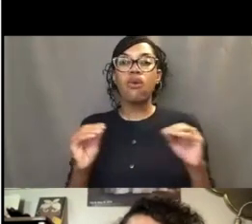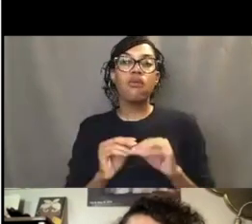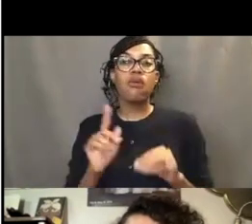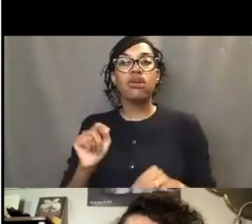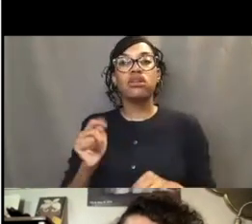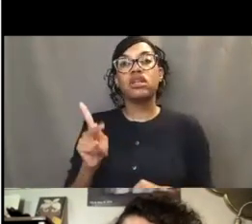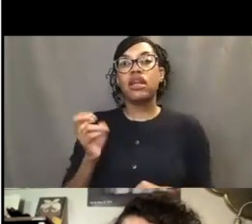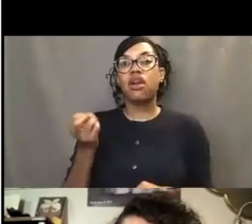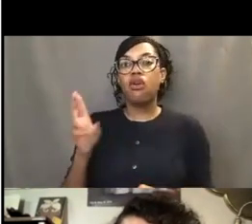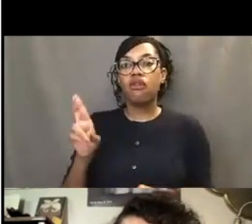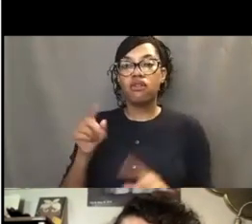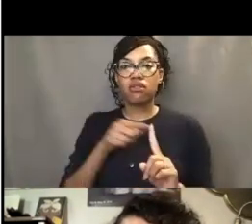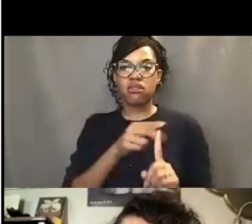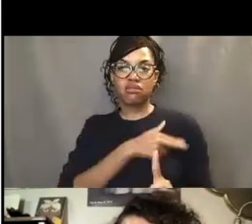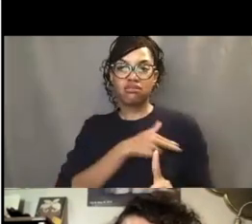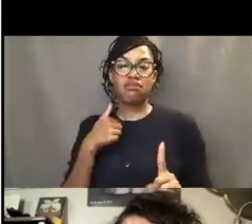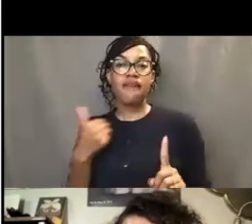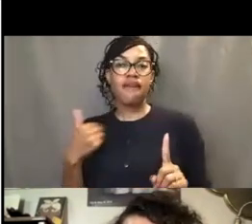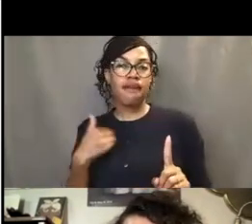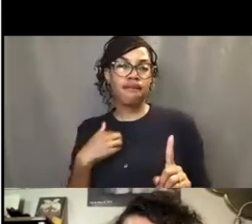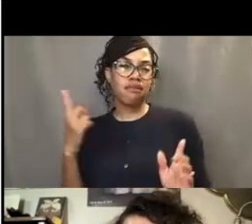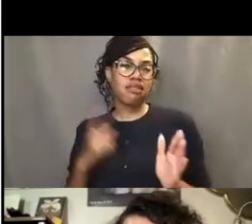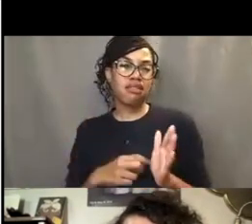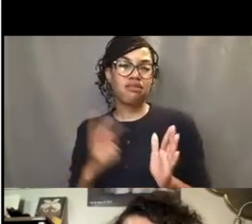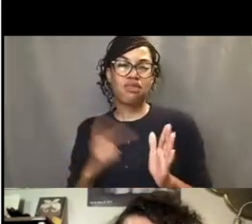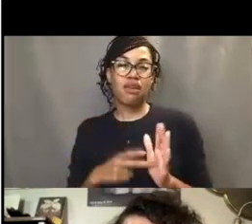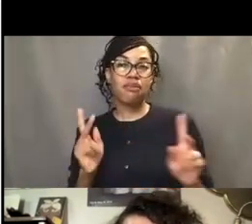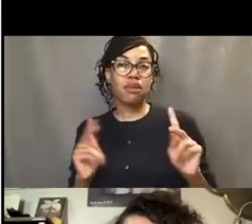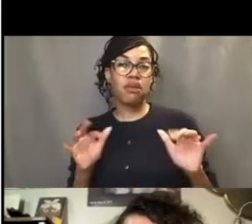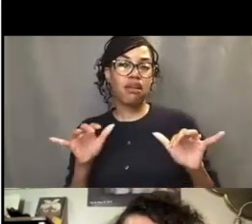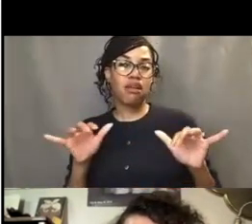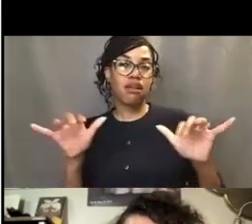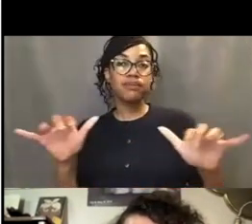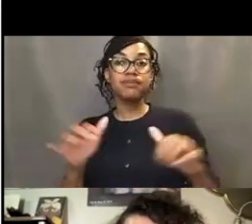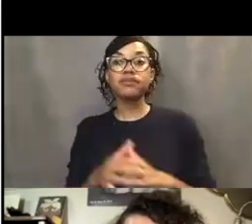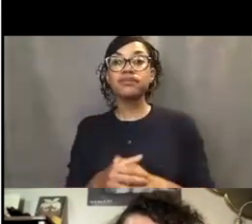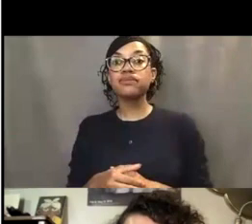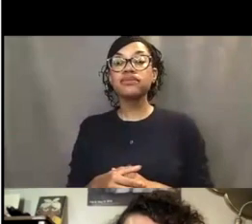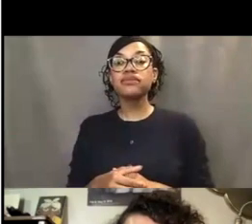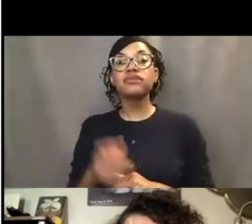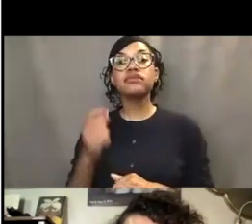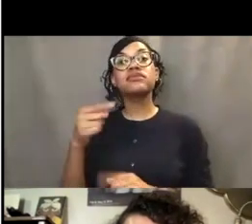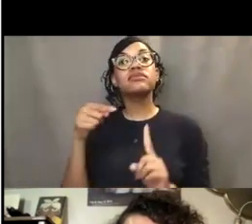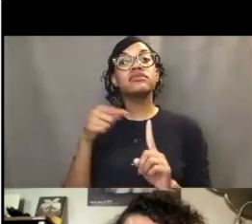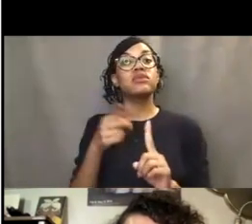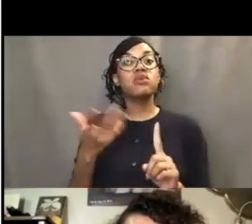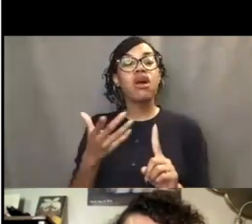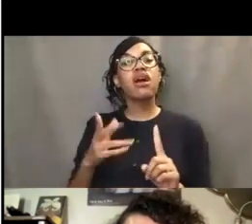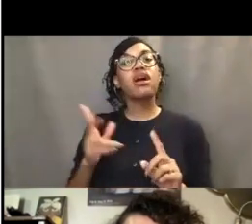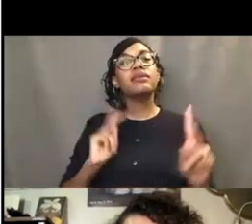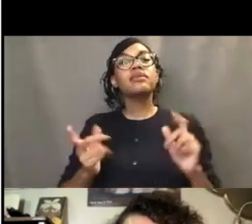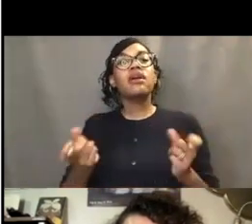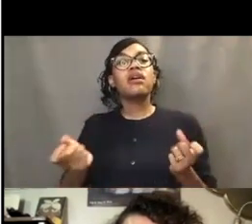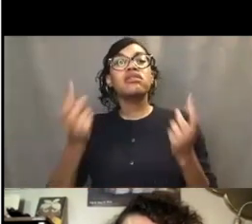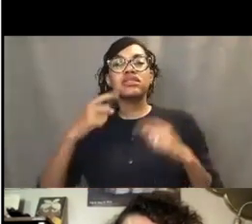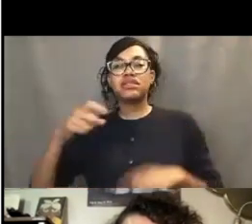grew from every person and every group understanding the need for a strong public education system.